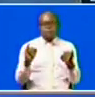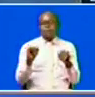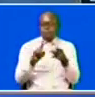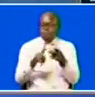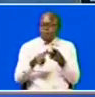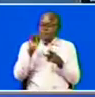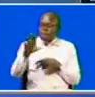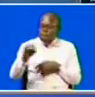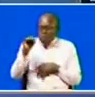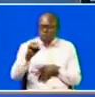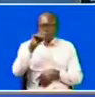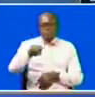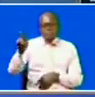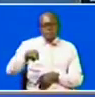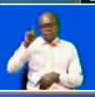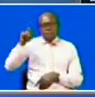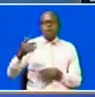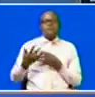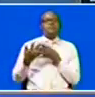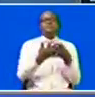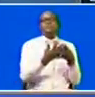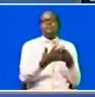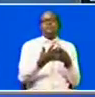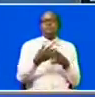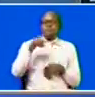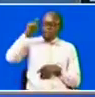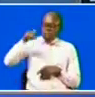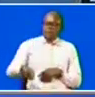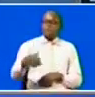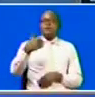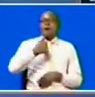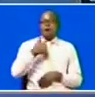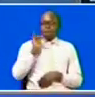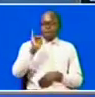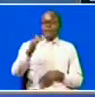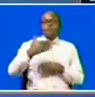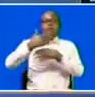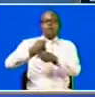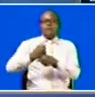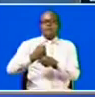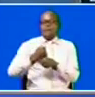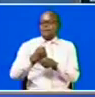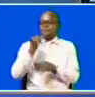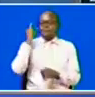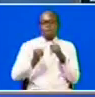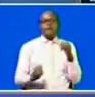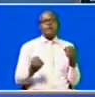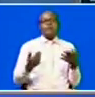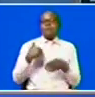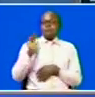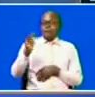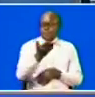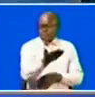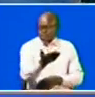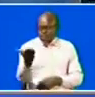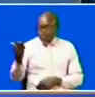and prosecute the guilty. And we must have that confidence, period. So I ask all of you,